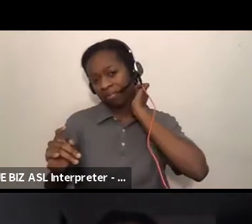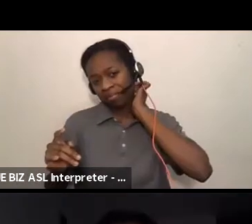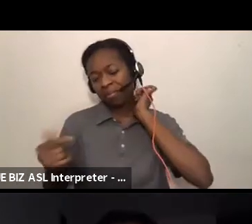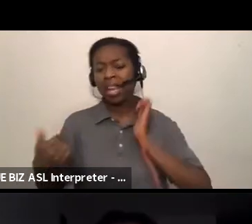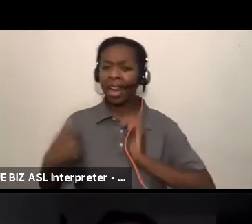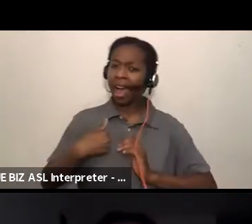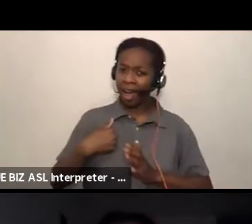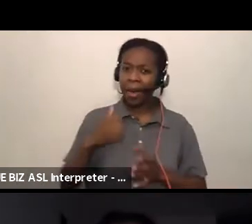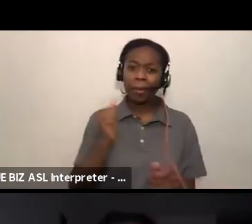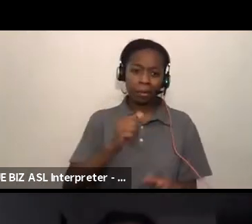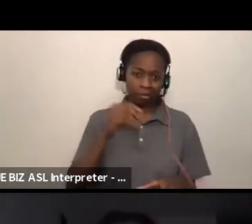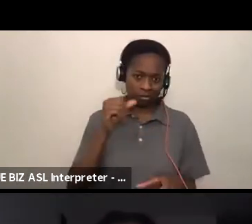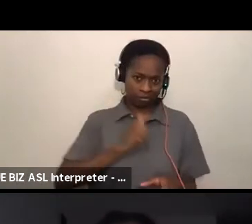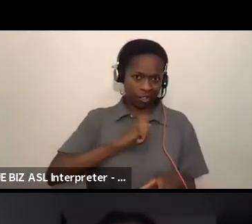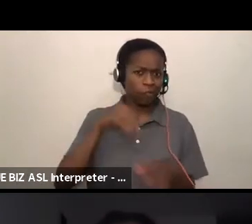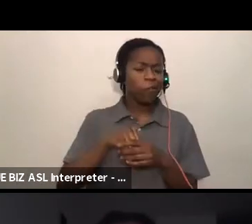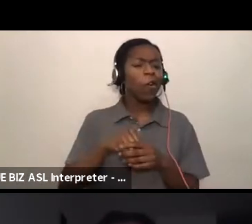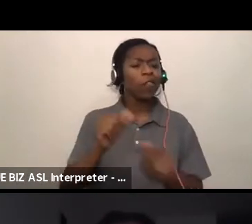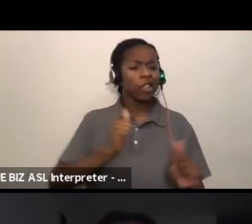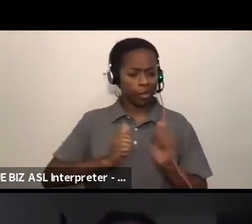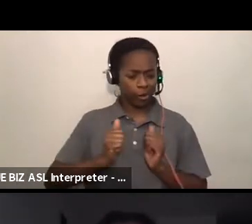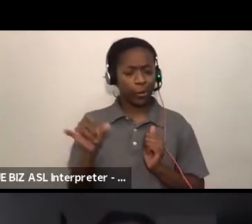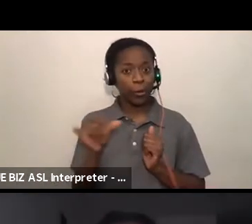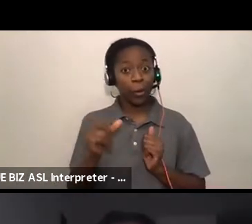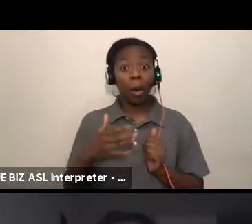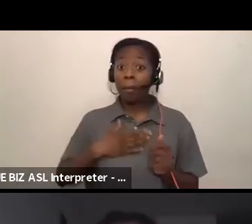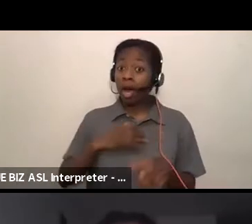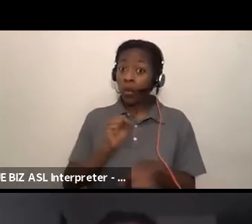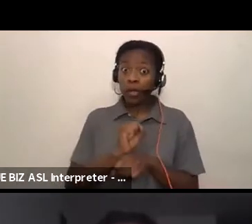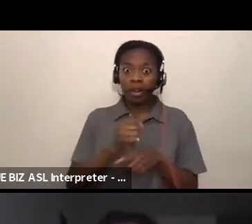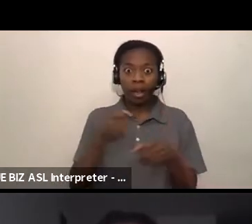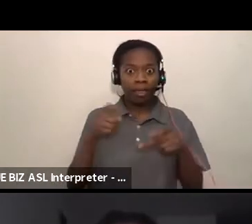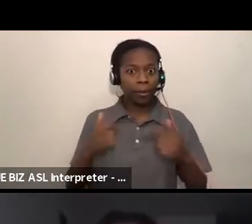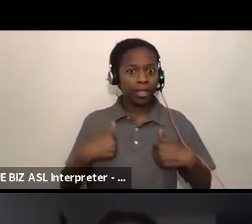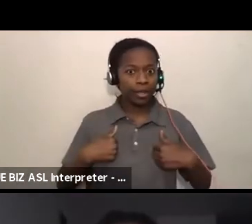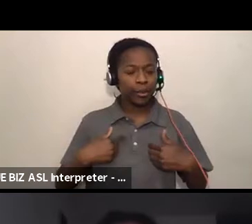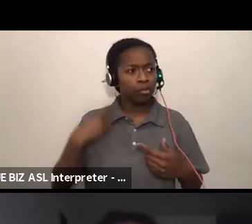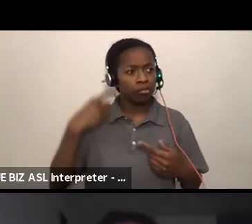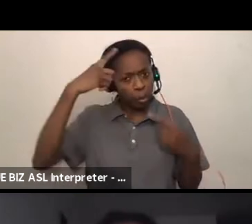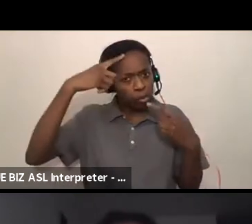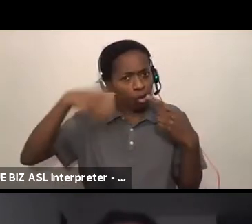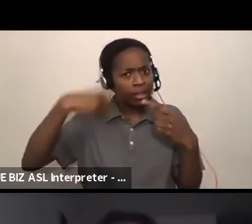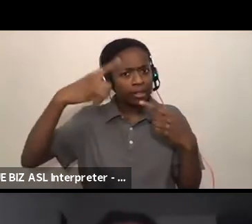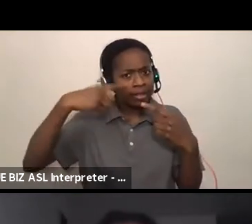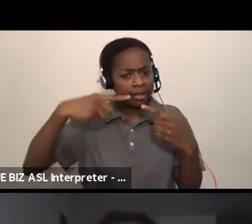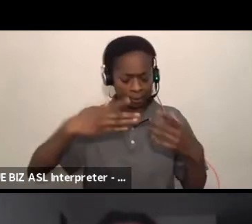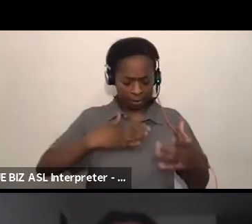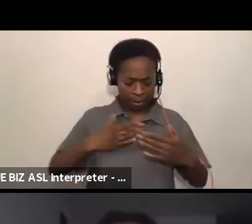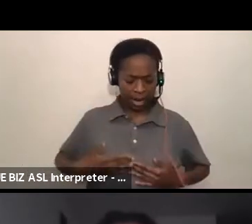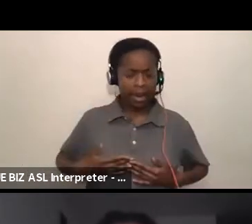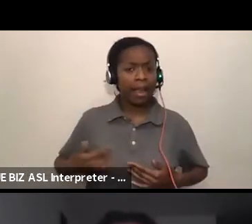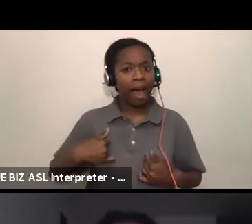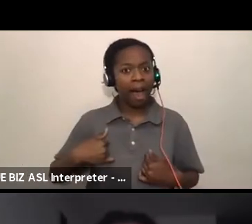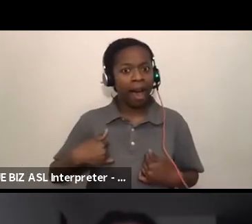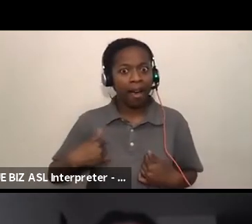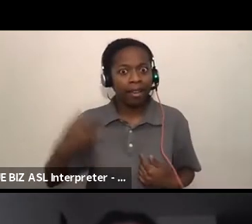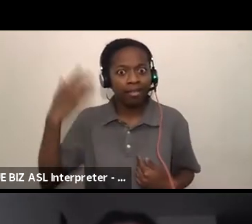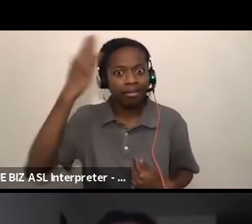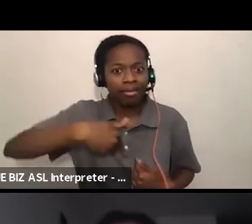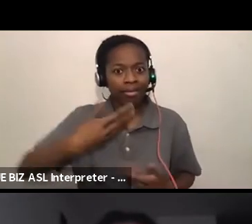like that work saved my life, because it allowed me to process the things in my body that I wasn't even